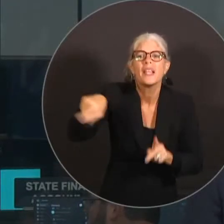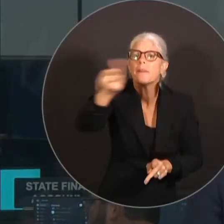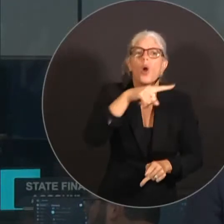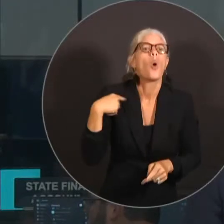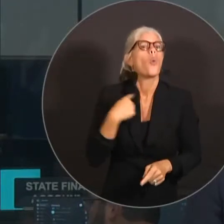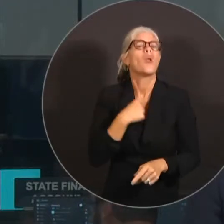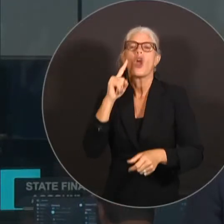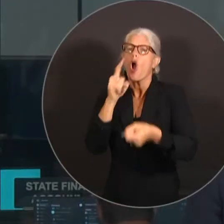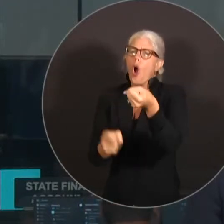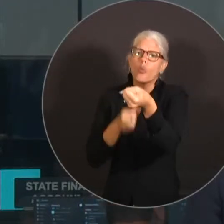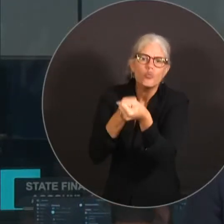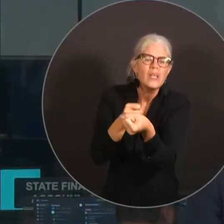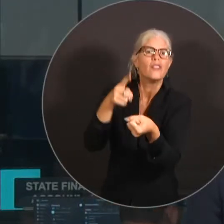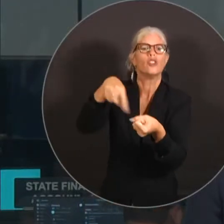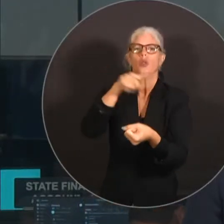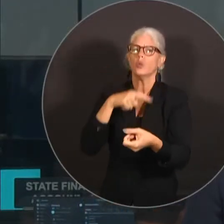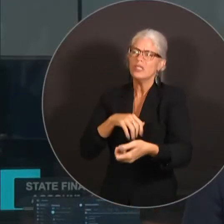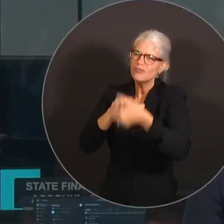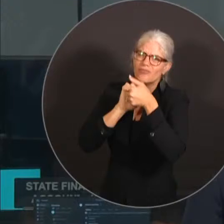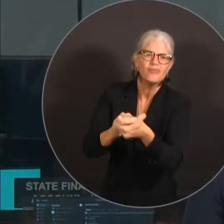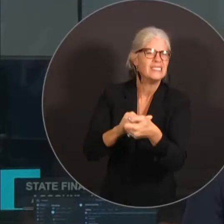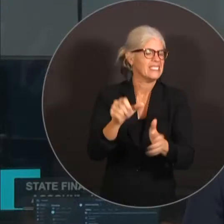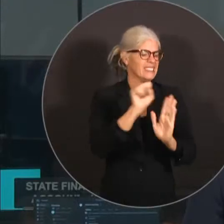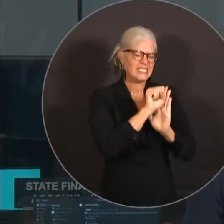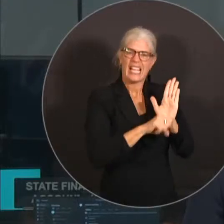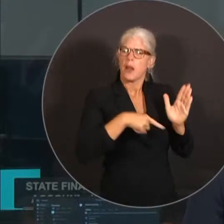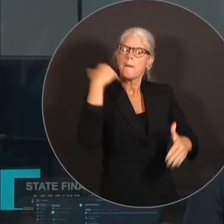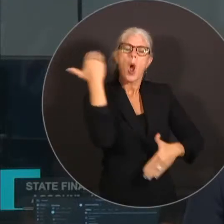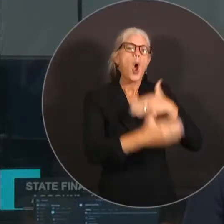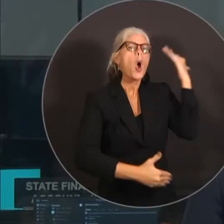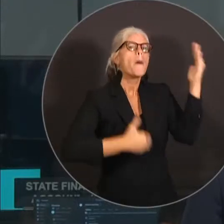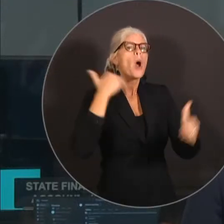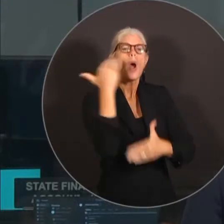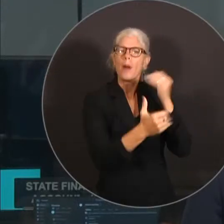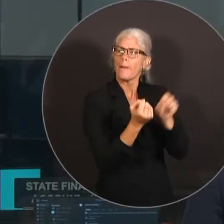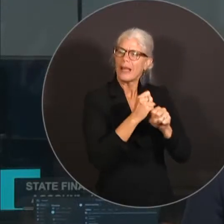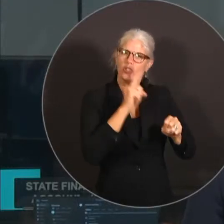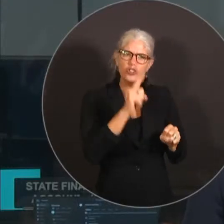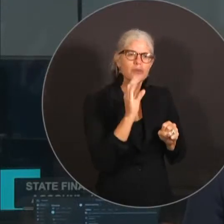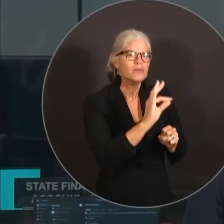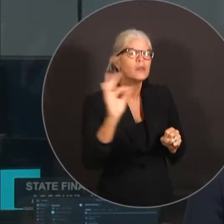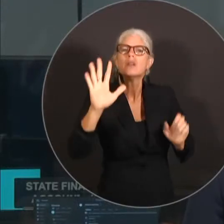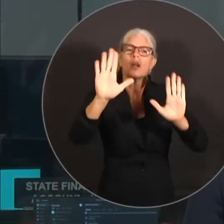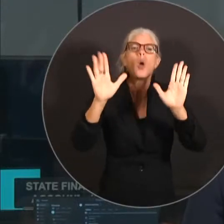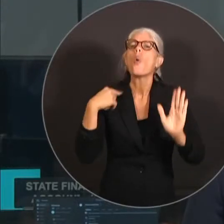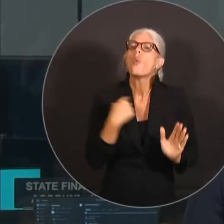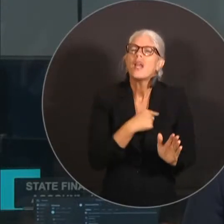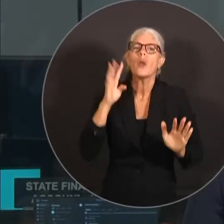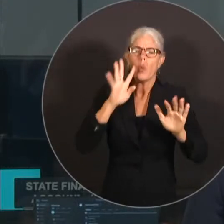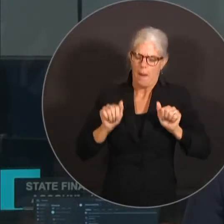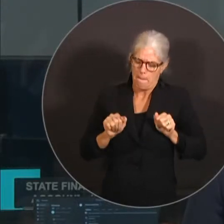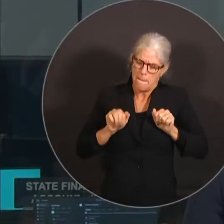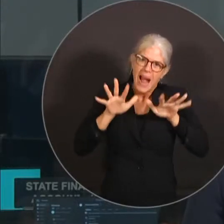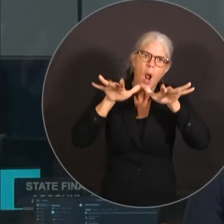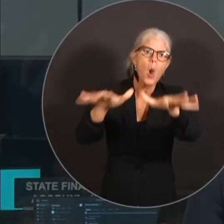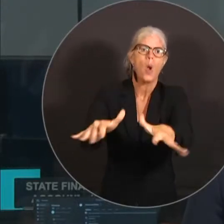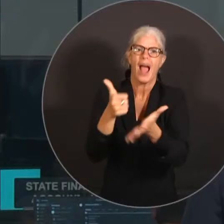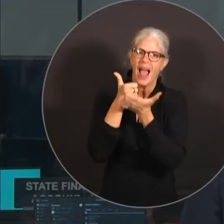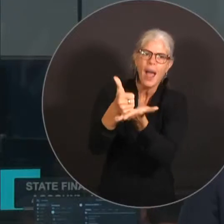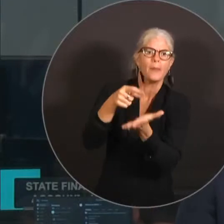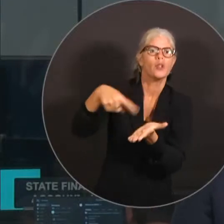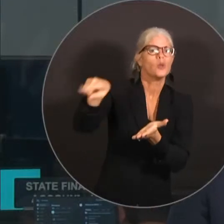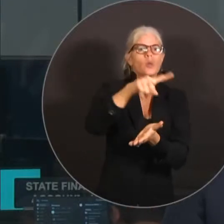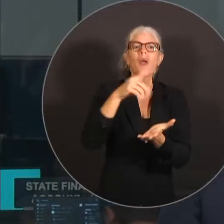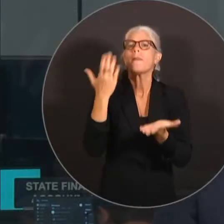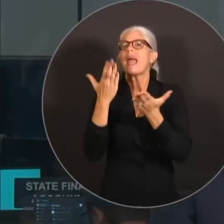is leading the way on this charge. Please know that we're coming as fast as we possibly can. There's going to be places that we just cannot get to